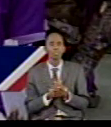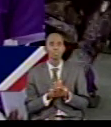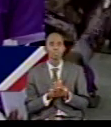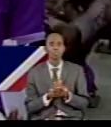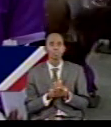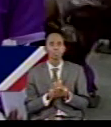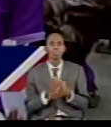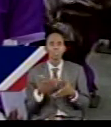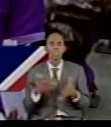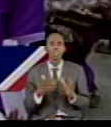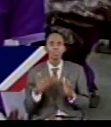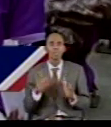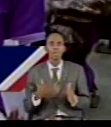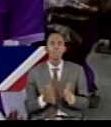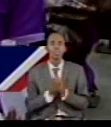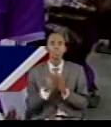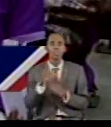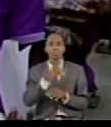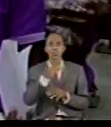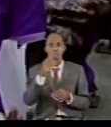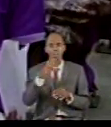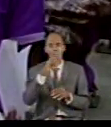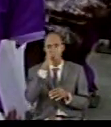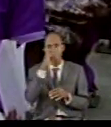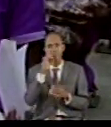an hour. Let me ask you a question.